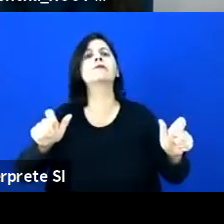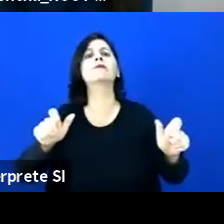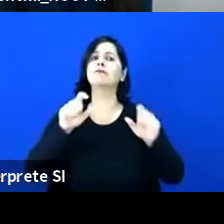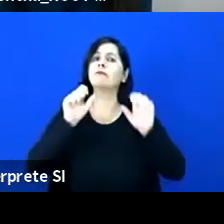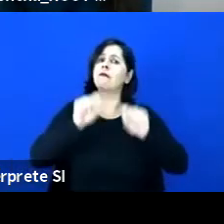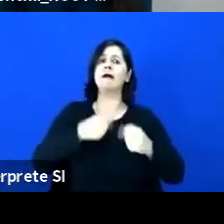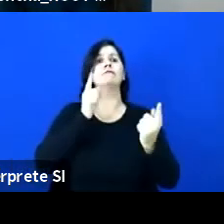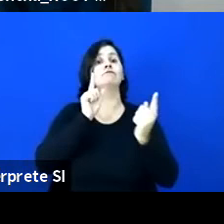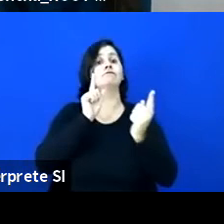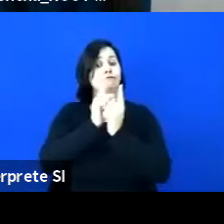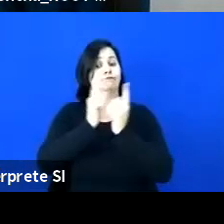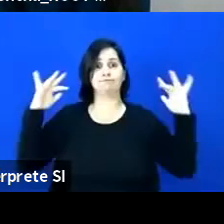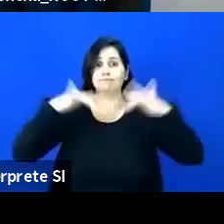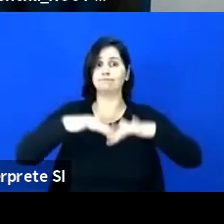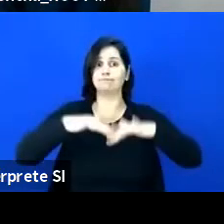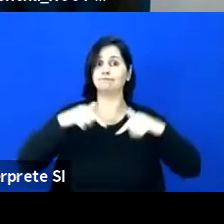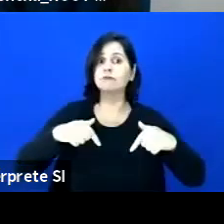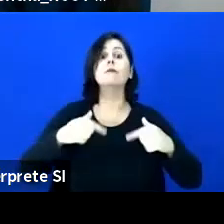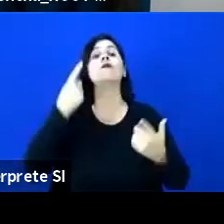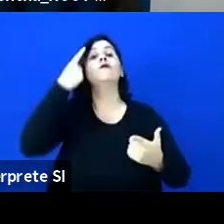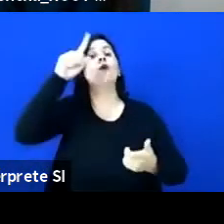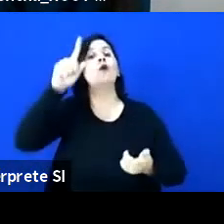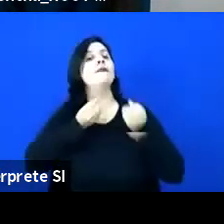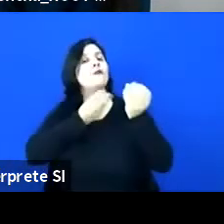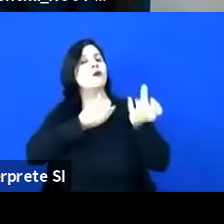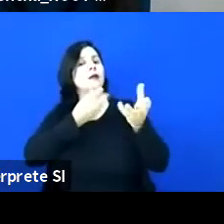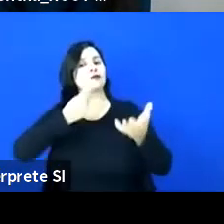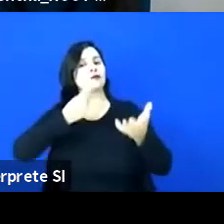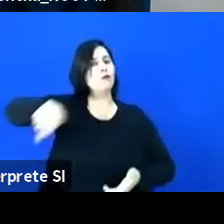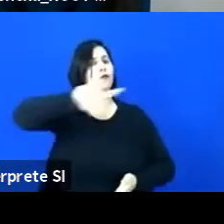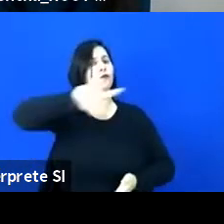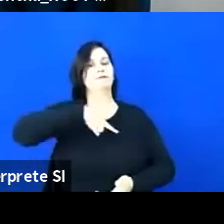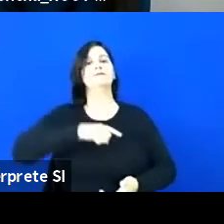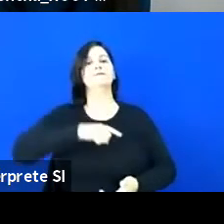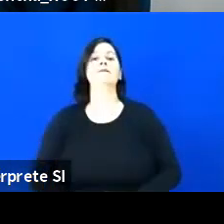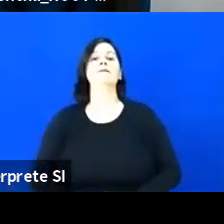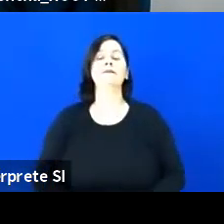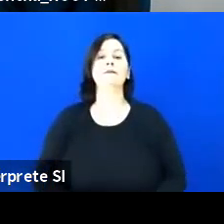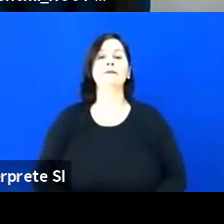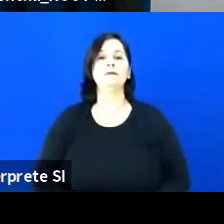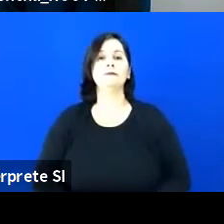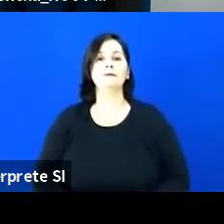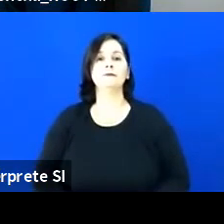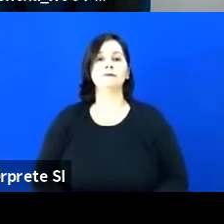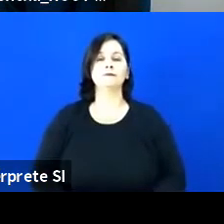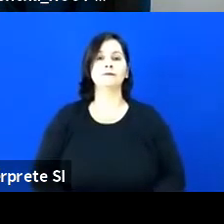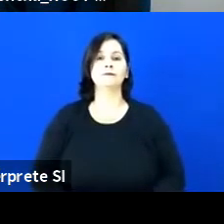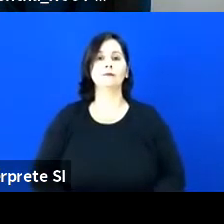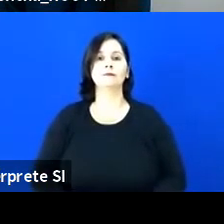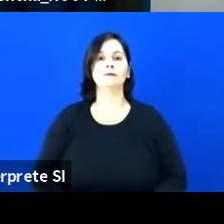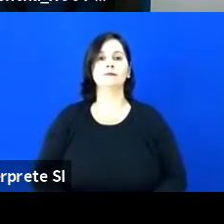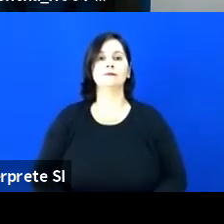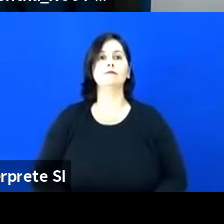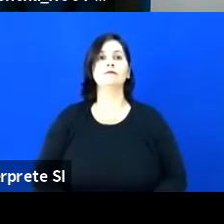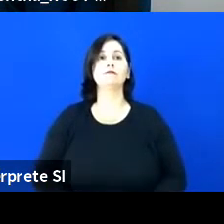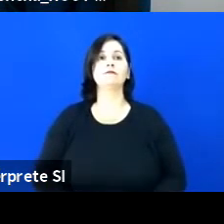maze.me/2020genero. That is an exhibition to raise attention to the different realities and challenges that women faced in 2020. So it's a way